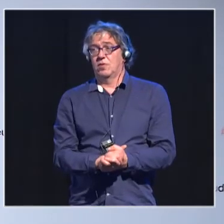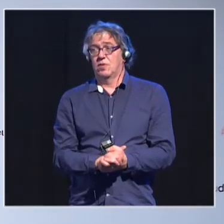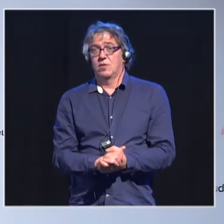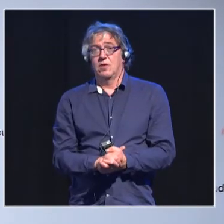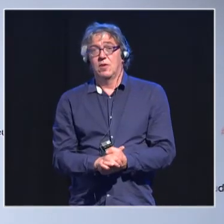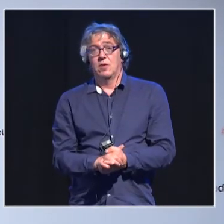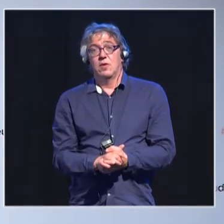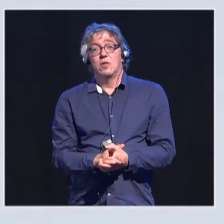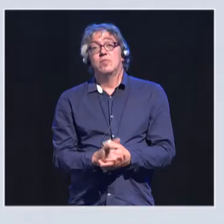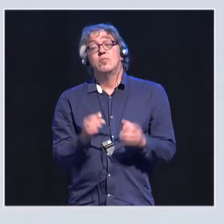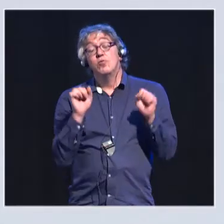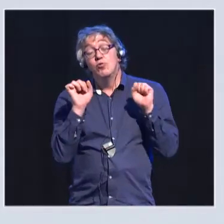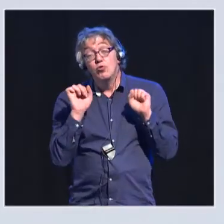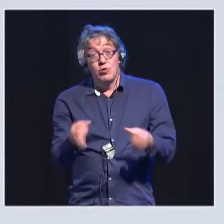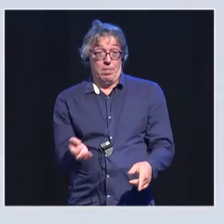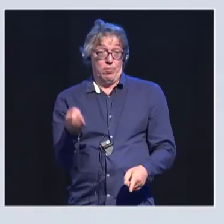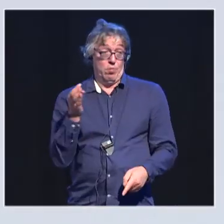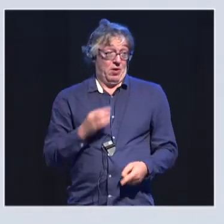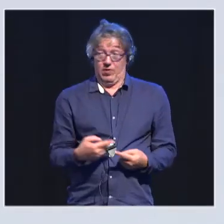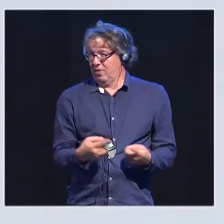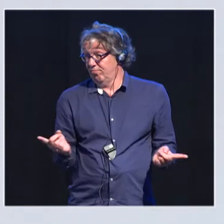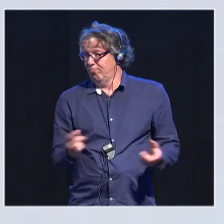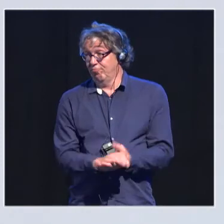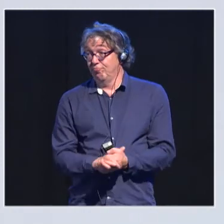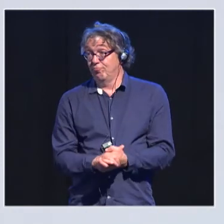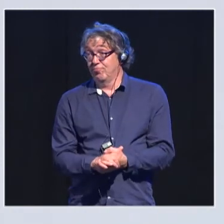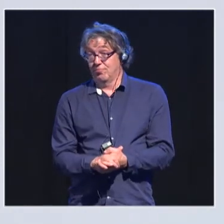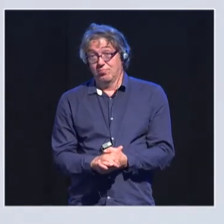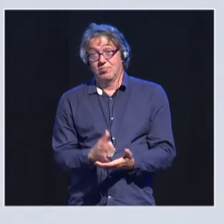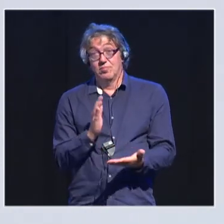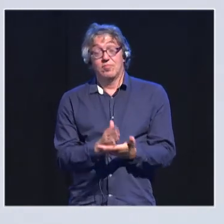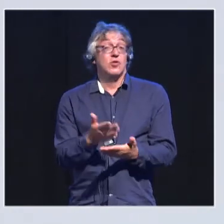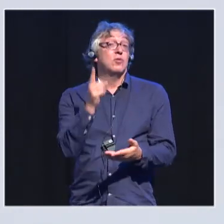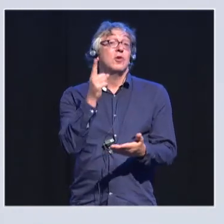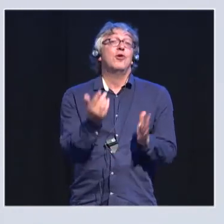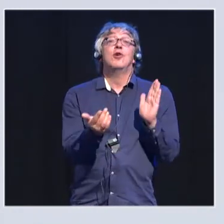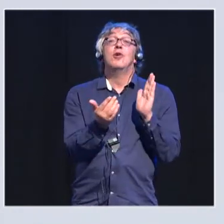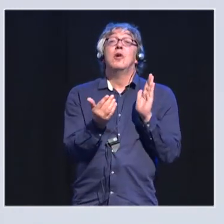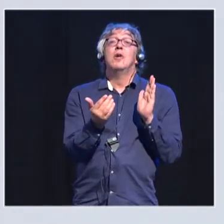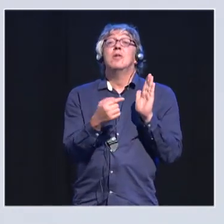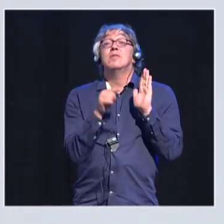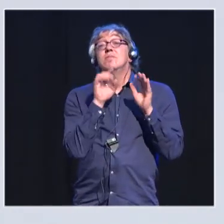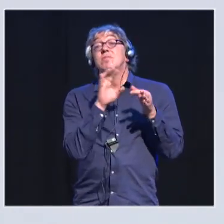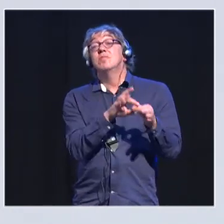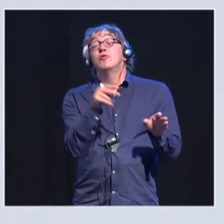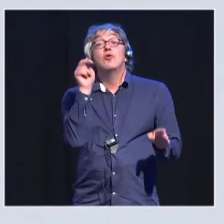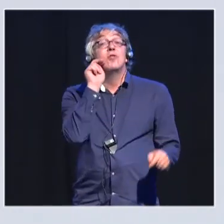be really beneficial. Once again, about Nigeria, I know that just because